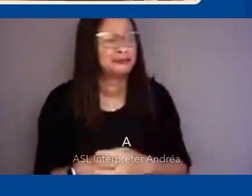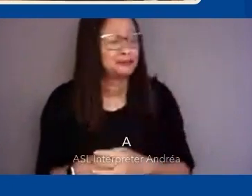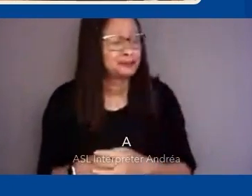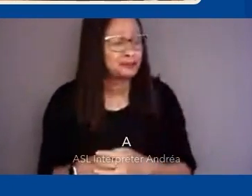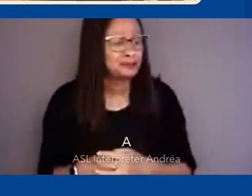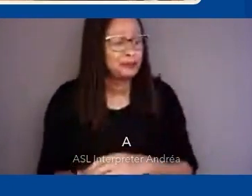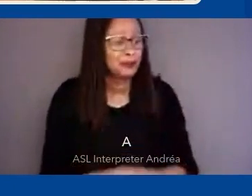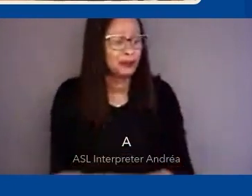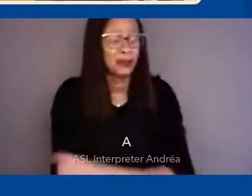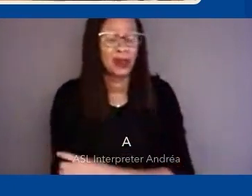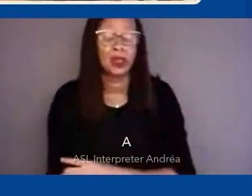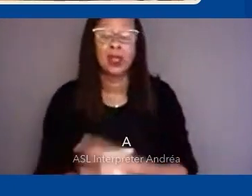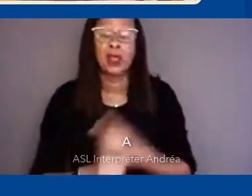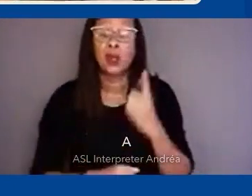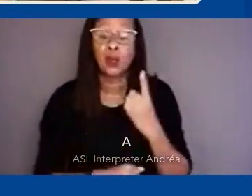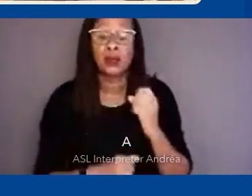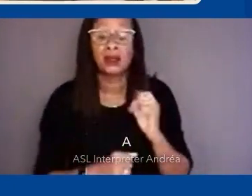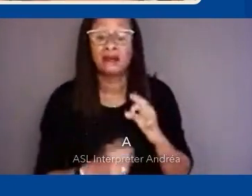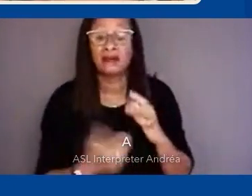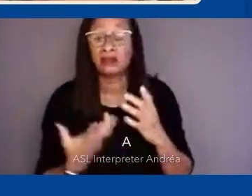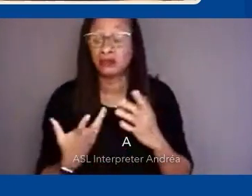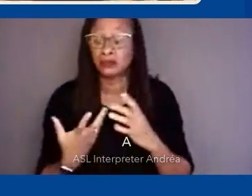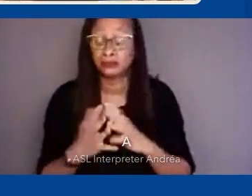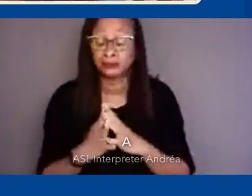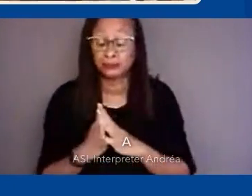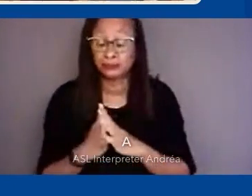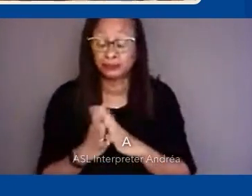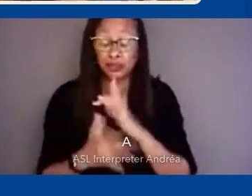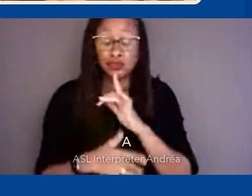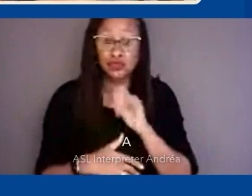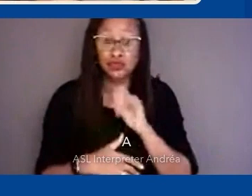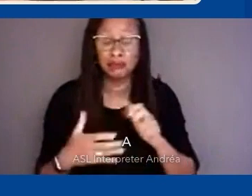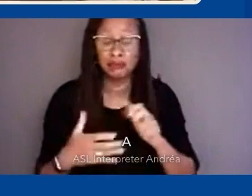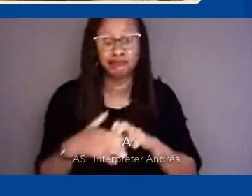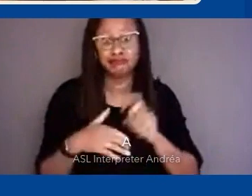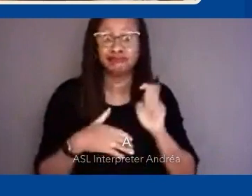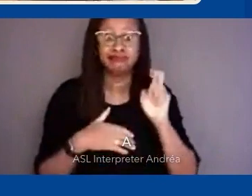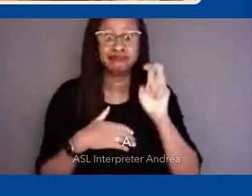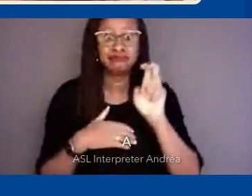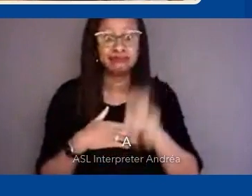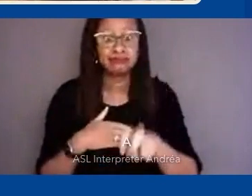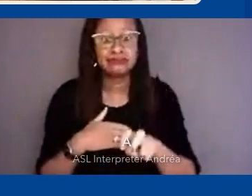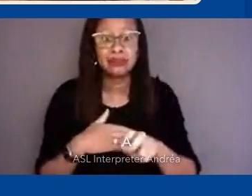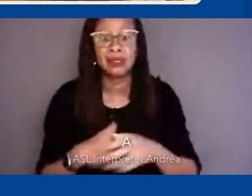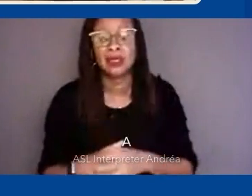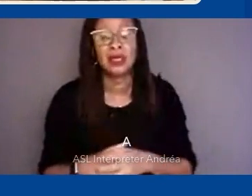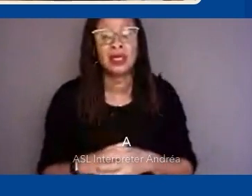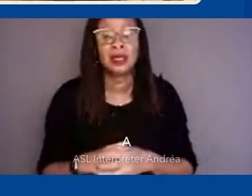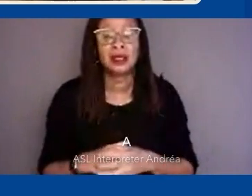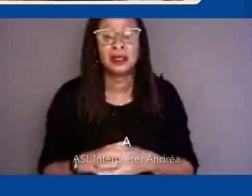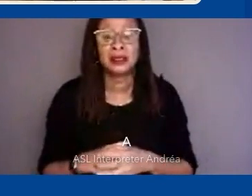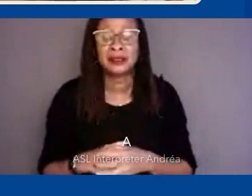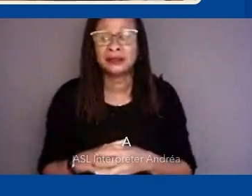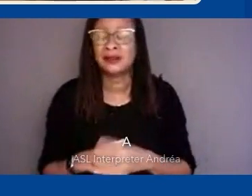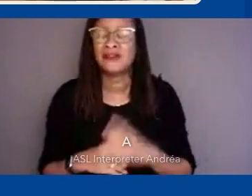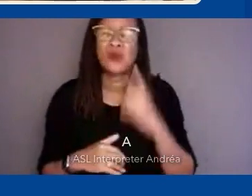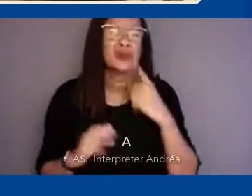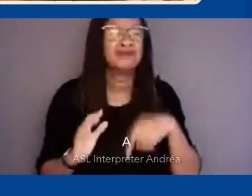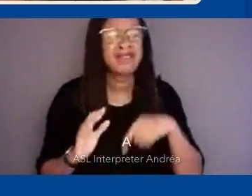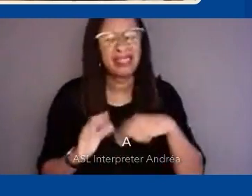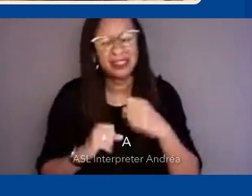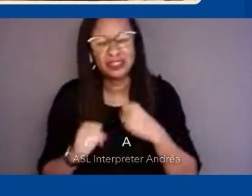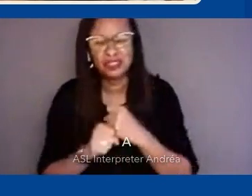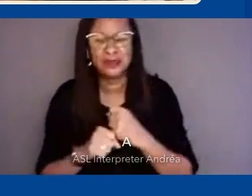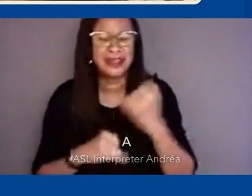real leaps in, you know, this year, to say this, like the last